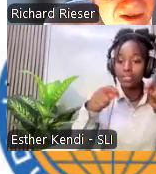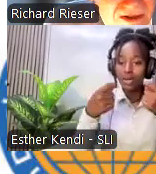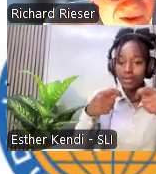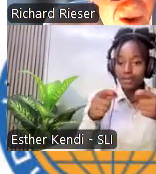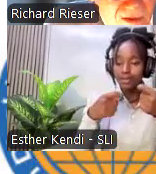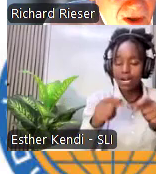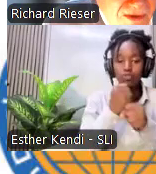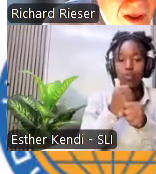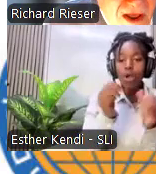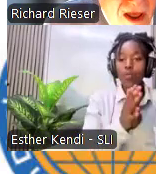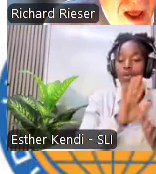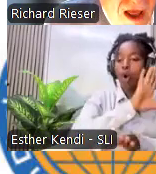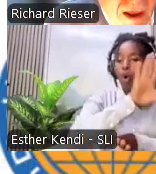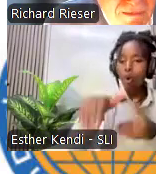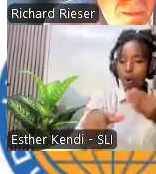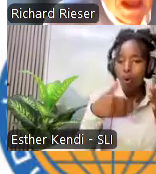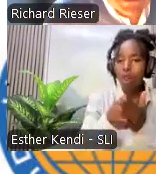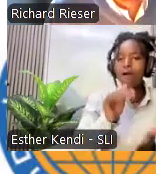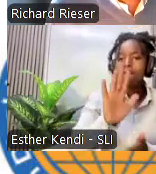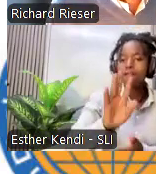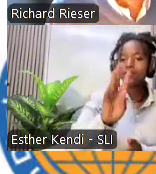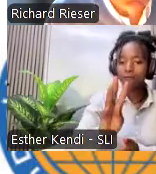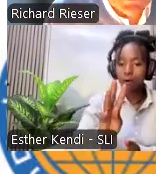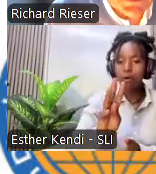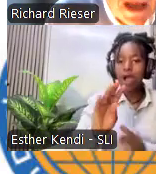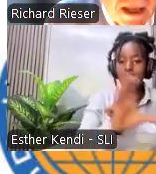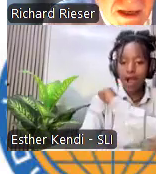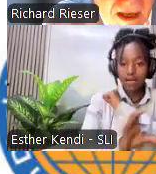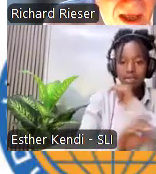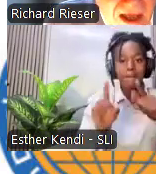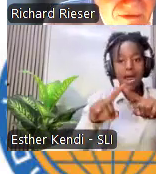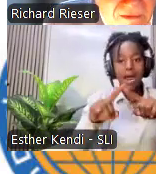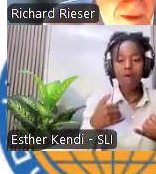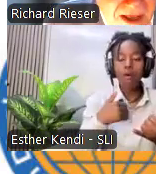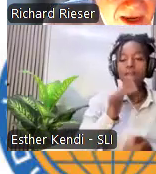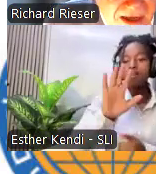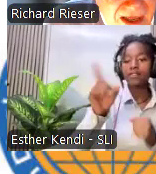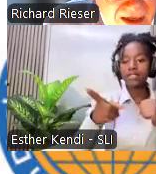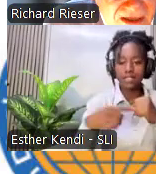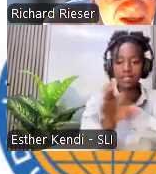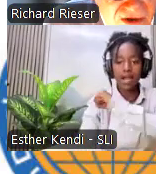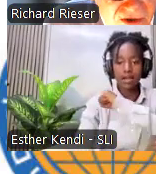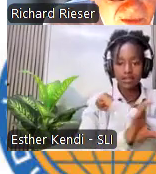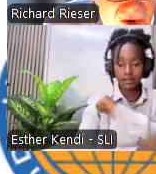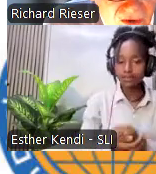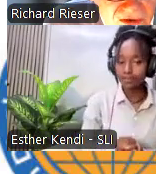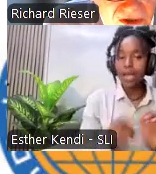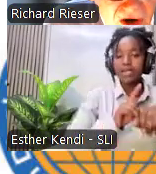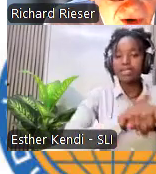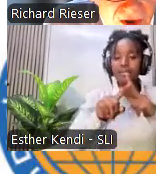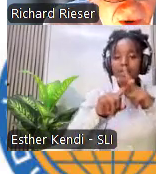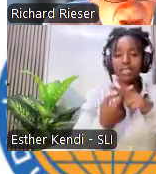56 countries of the Commonwealth. And we were taking, from the beginning, a social